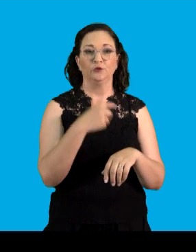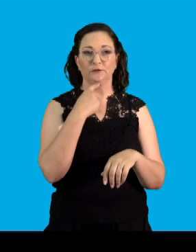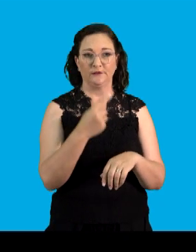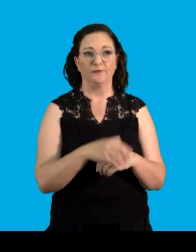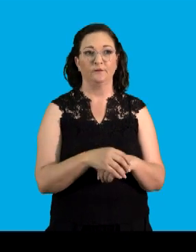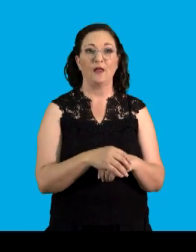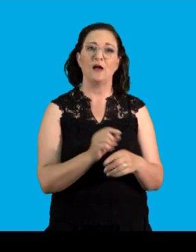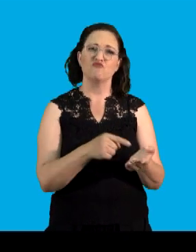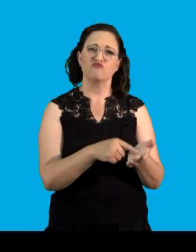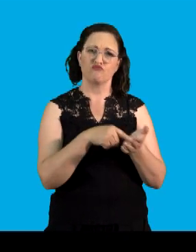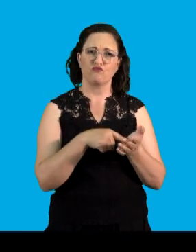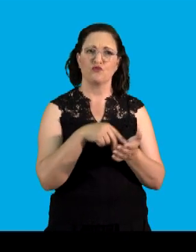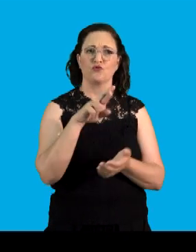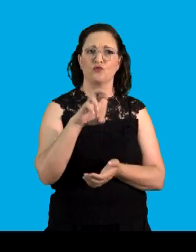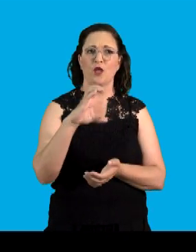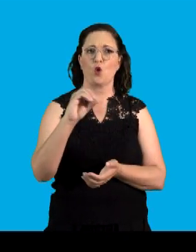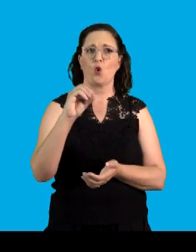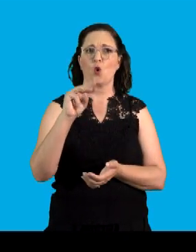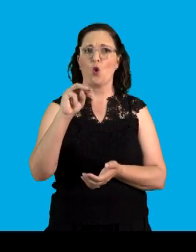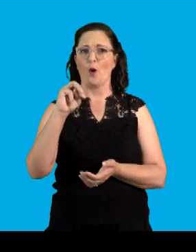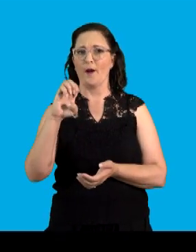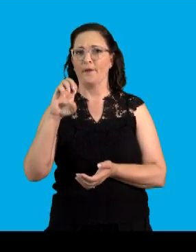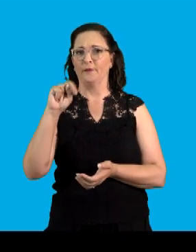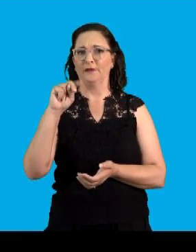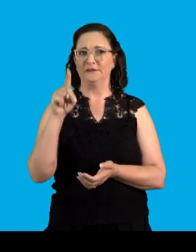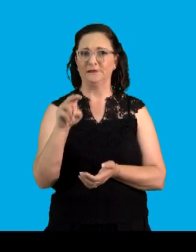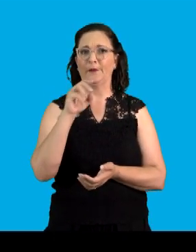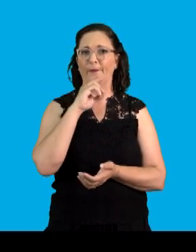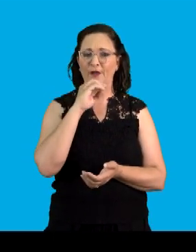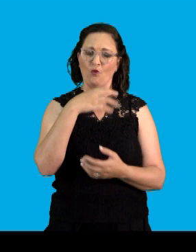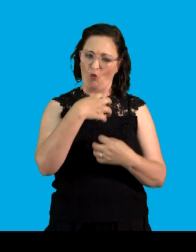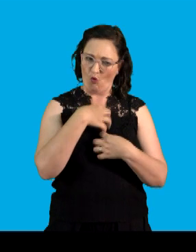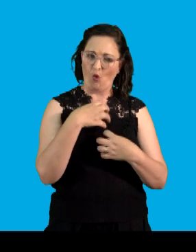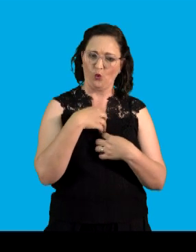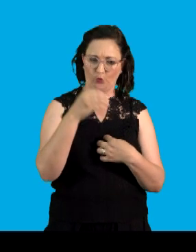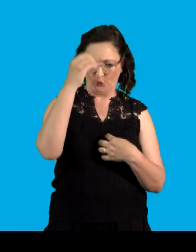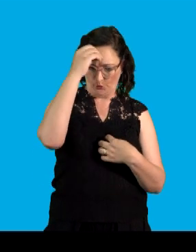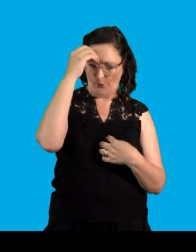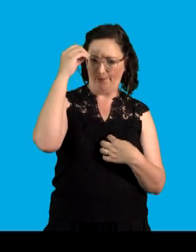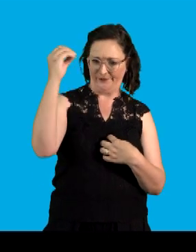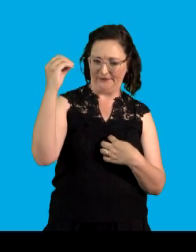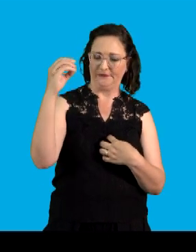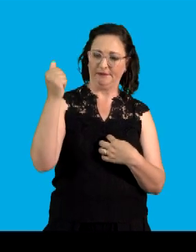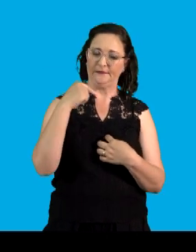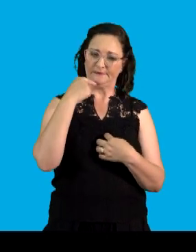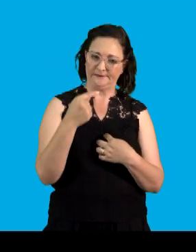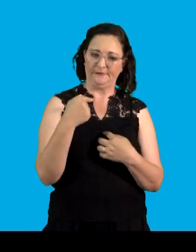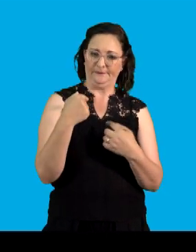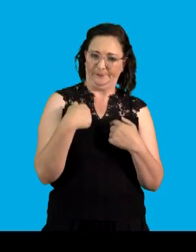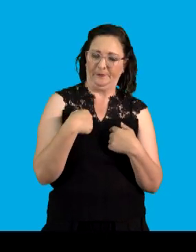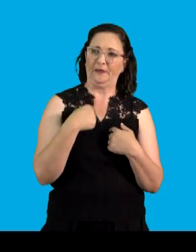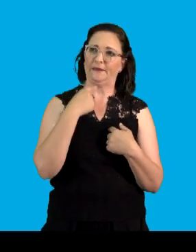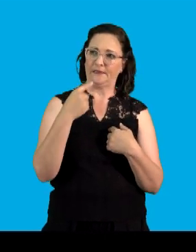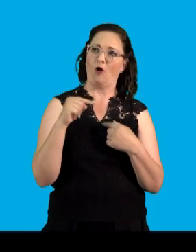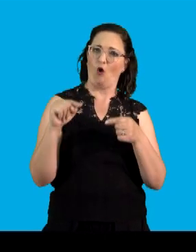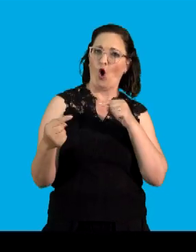say recommend, you have to provide your own opinion with a valid argument, meaning valid argument,